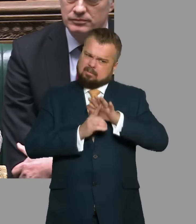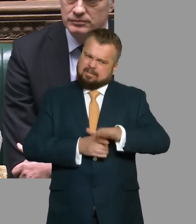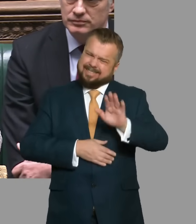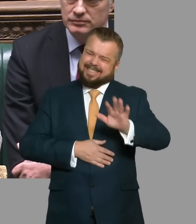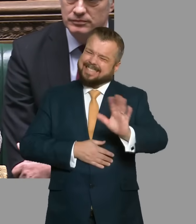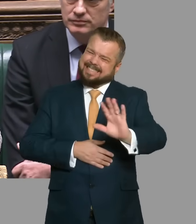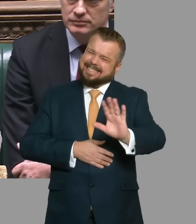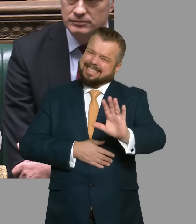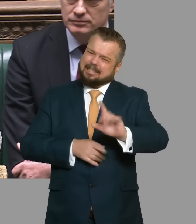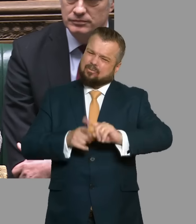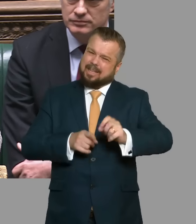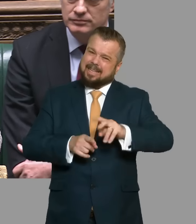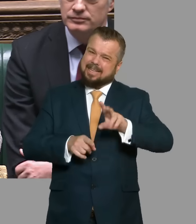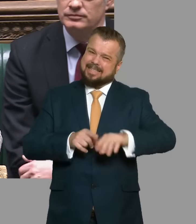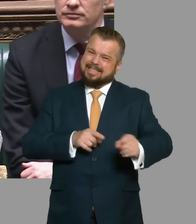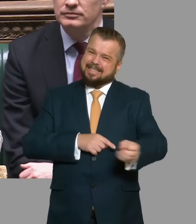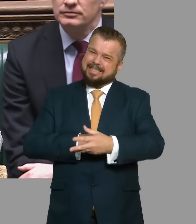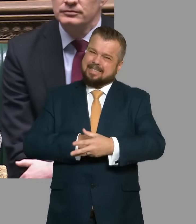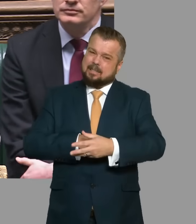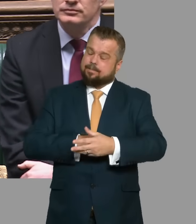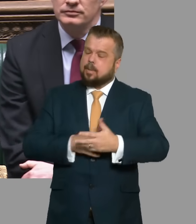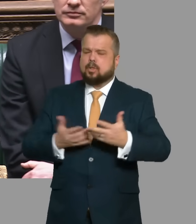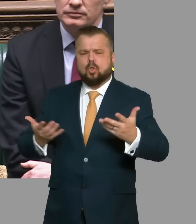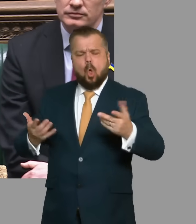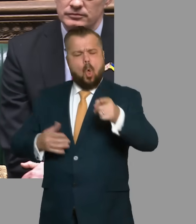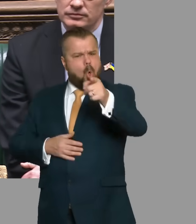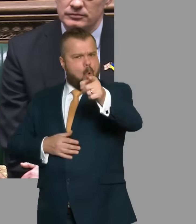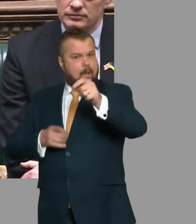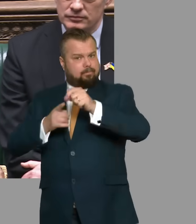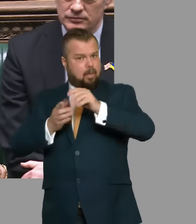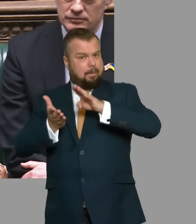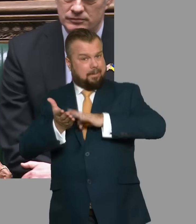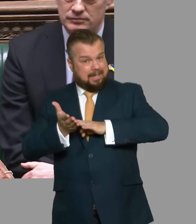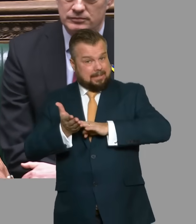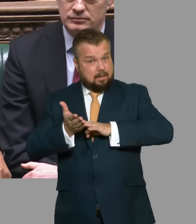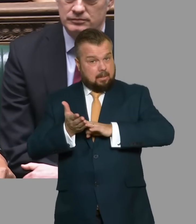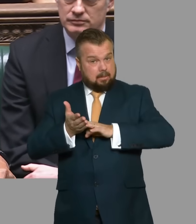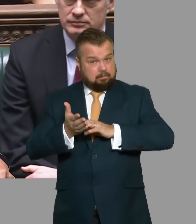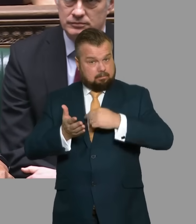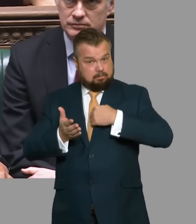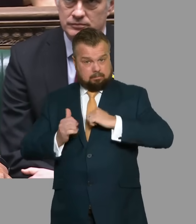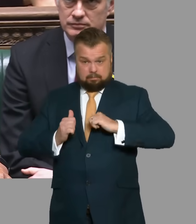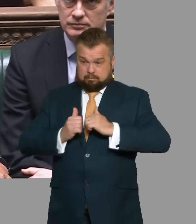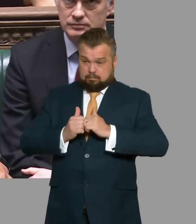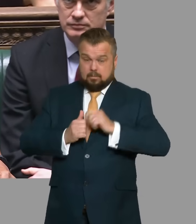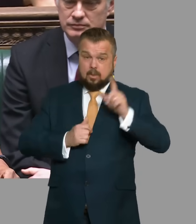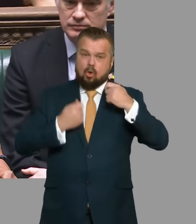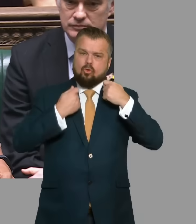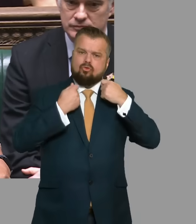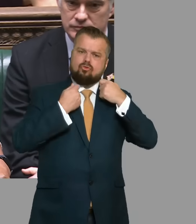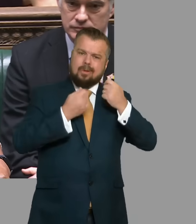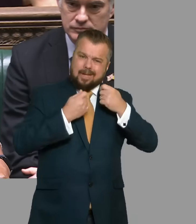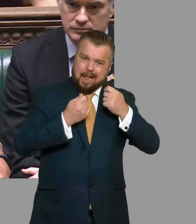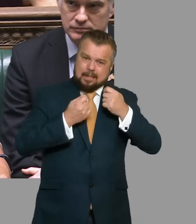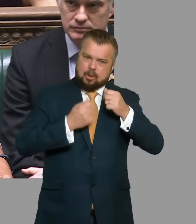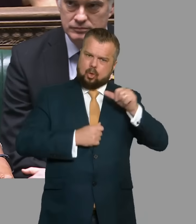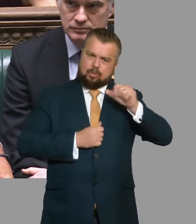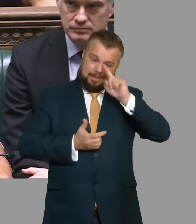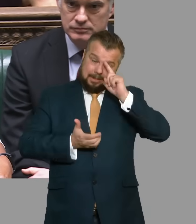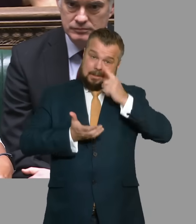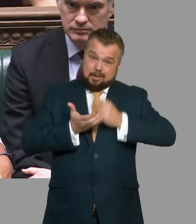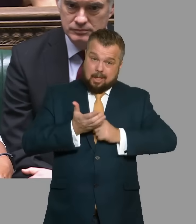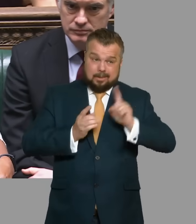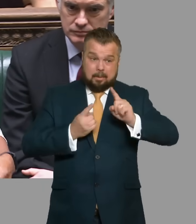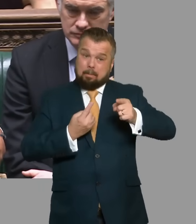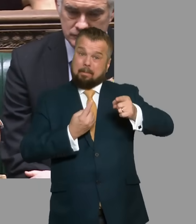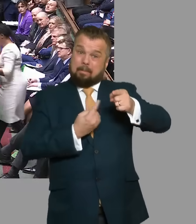the people of Greenland. When the Prime Minister made this point to President Trump on Monday, did the President agree